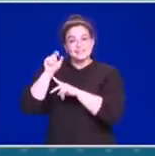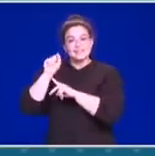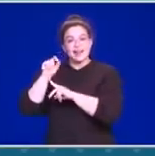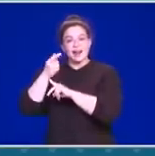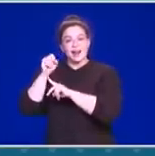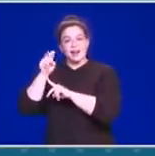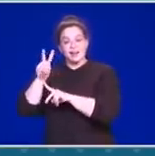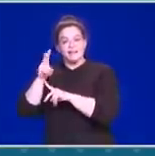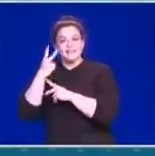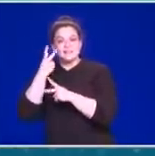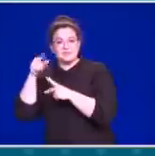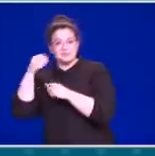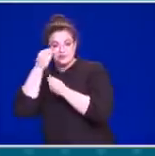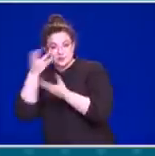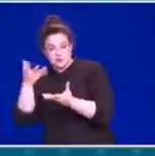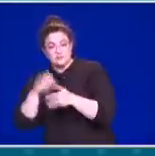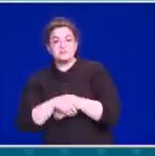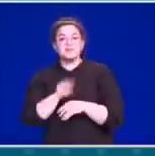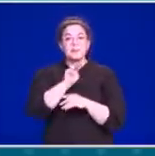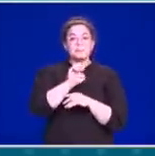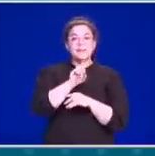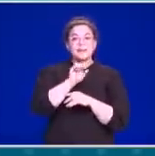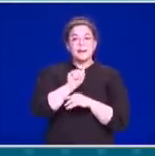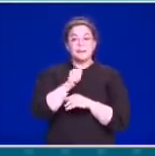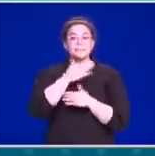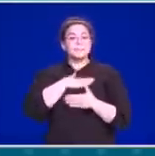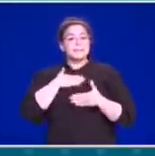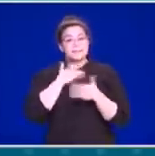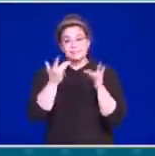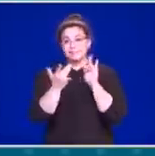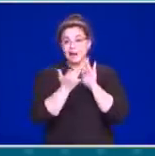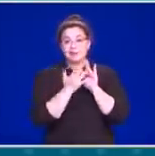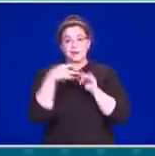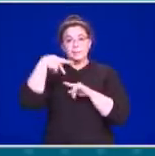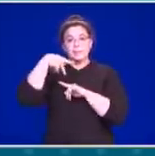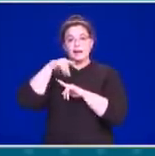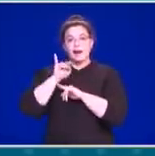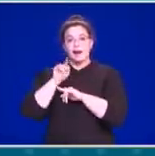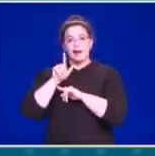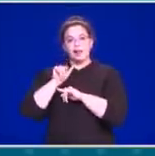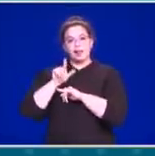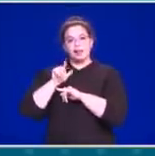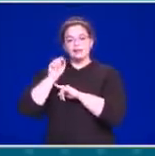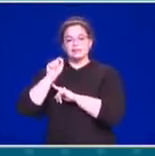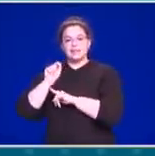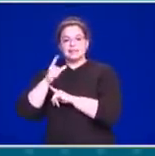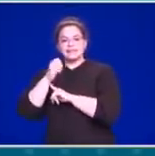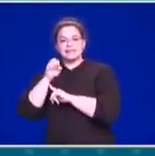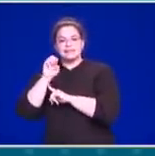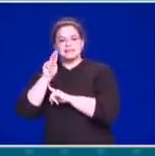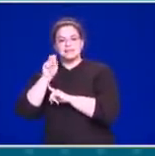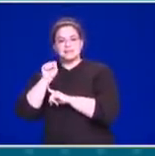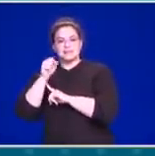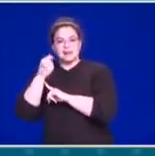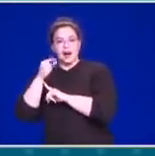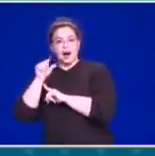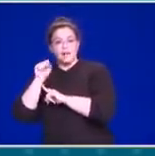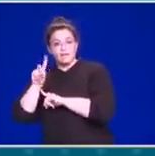information. Members of the media, please, again, contact us at pio@census.gov or call